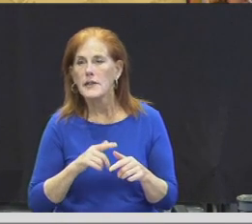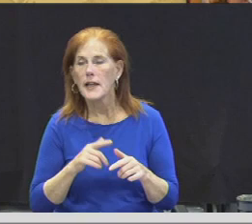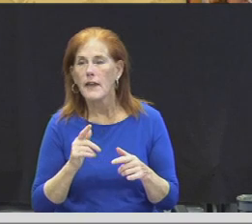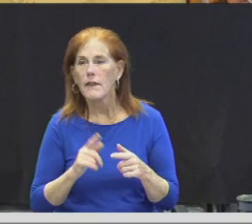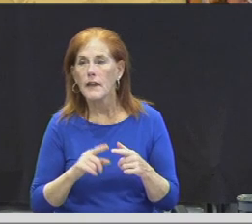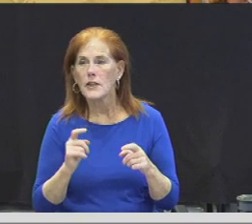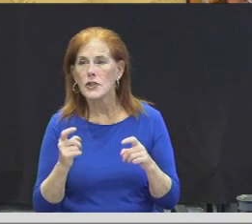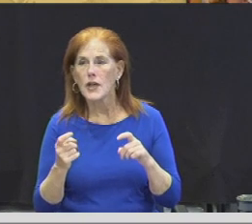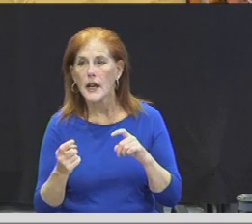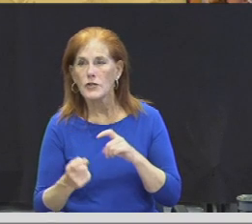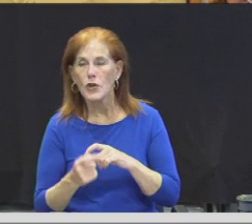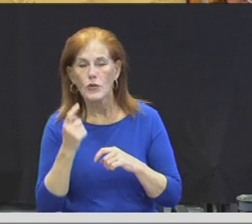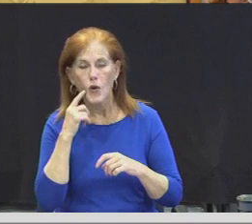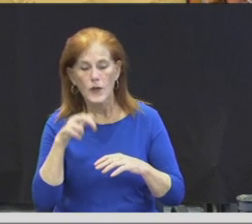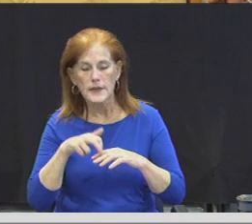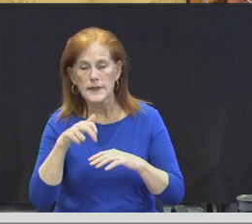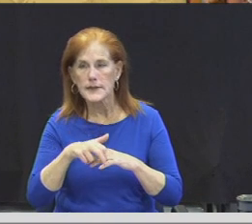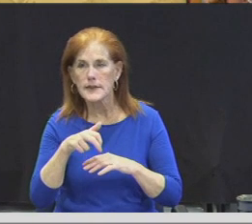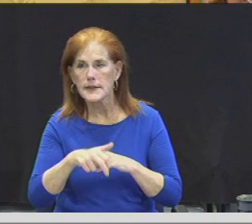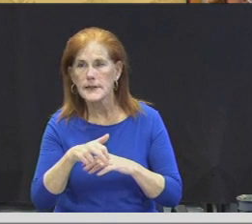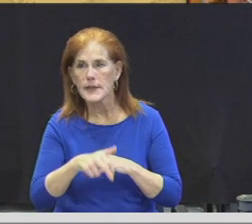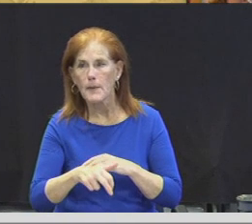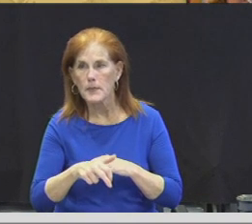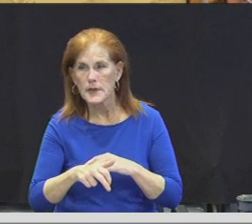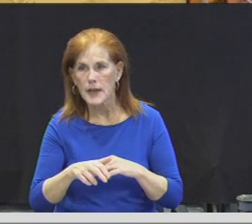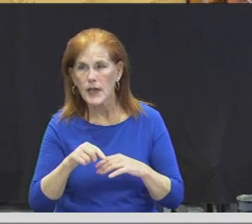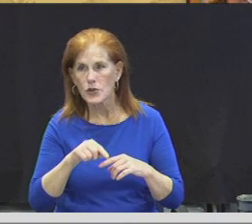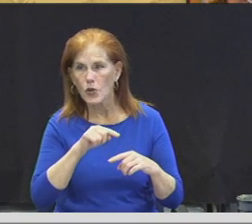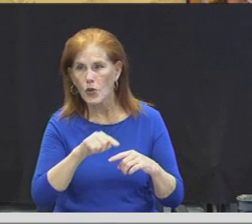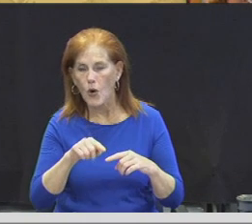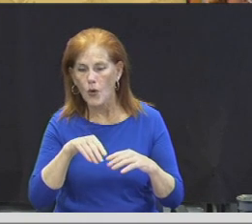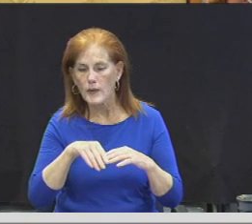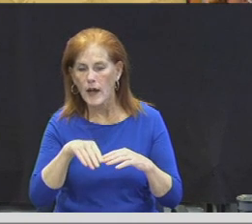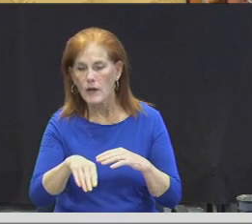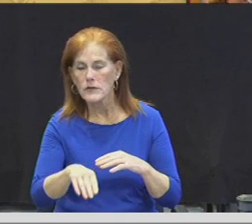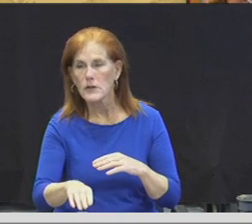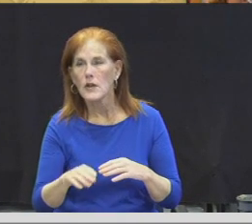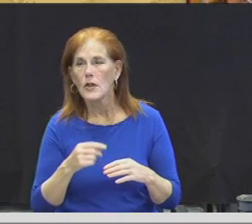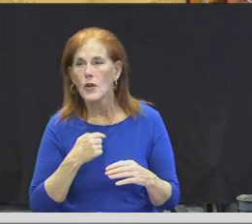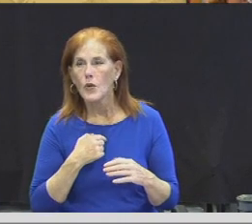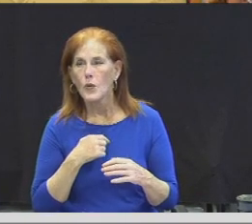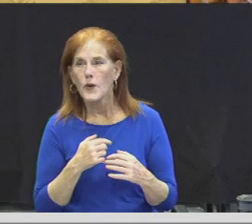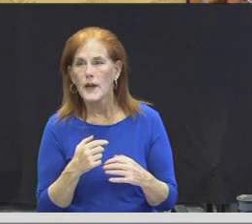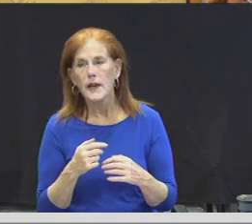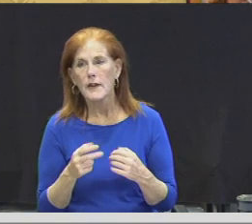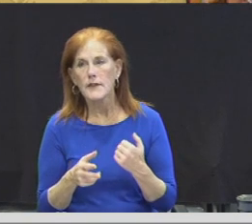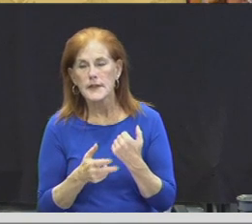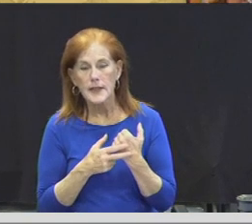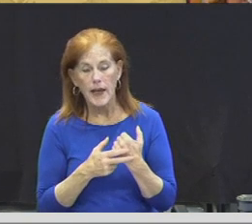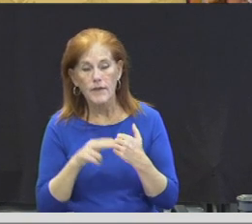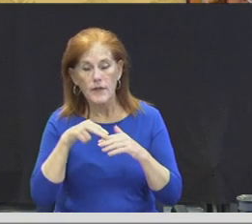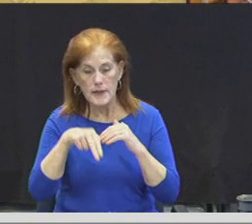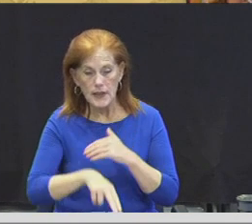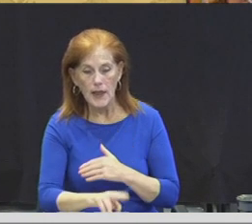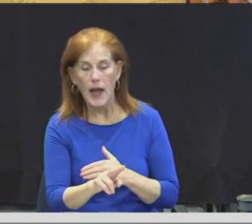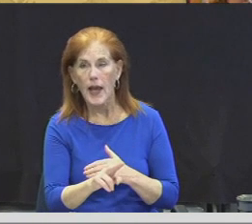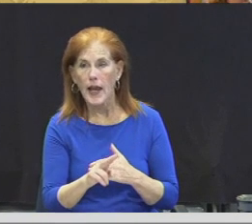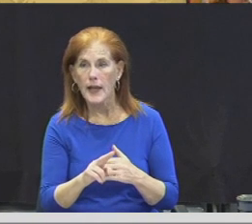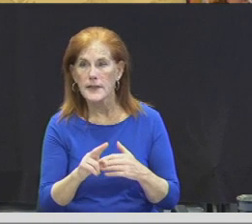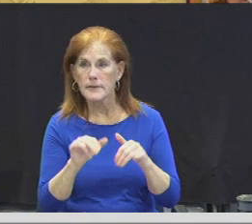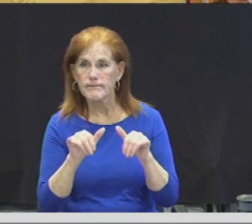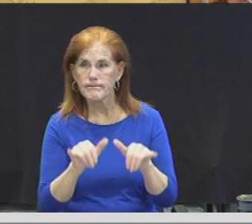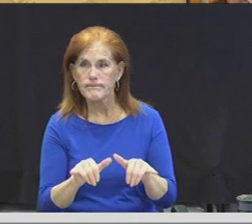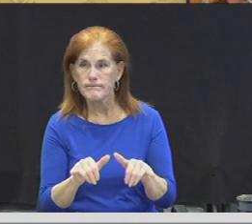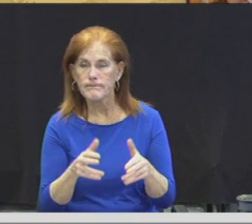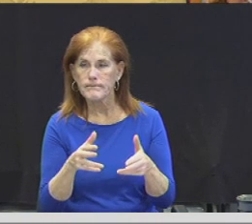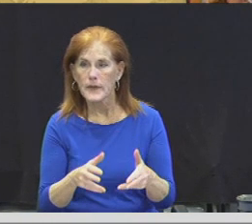begins down. You can see some steps down as you kind of come along this edge. We've preserved the existing downtown slides in place and then